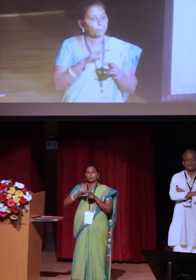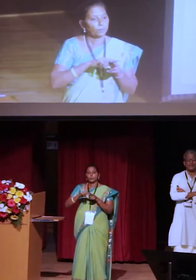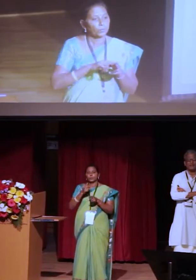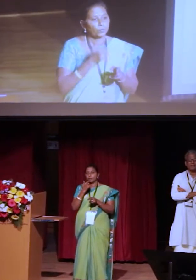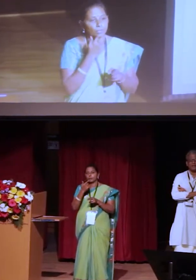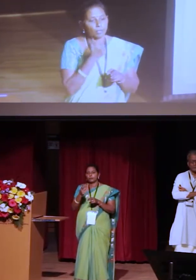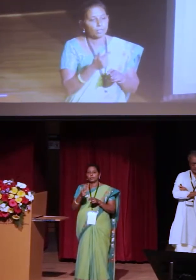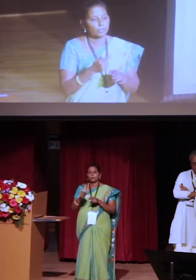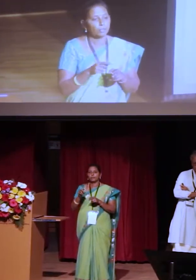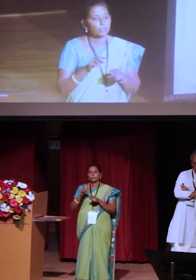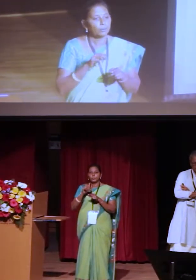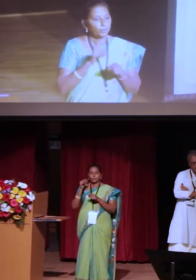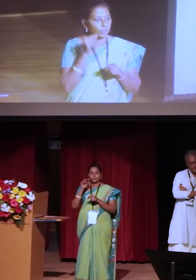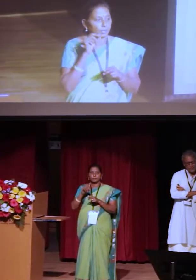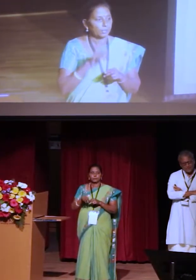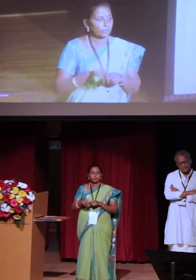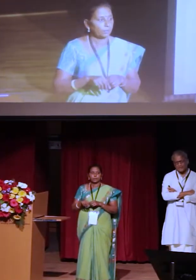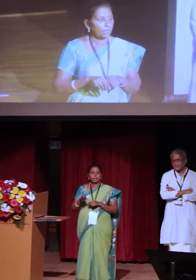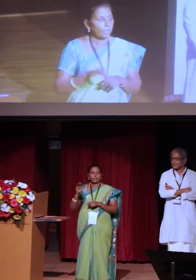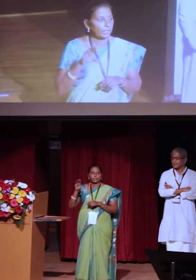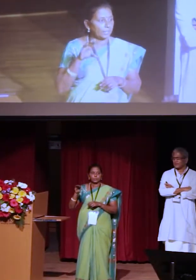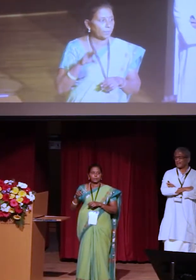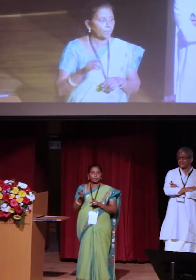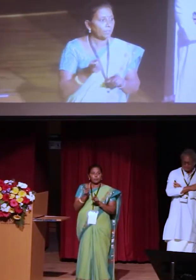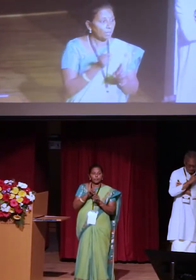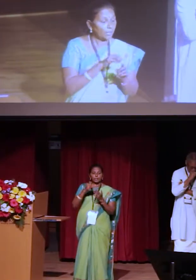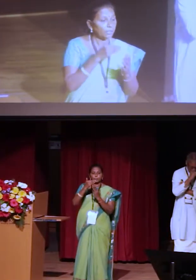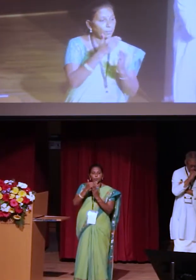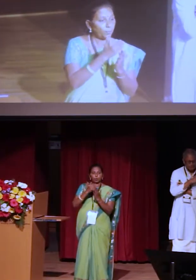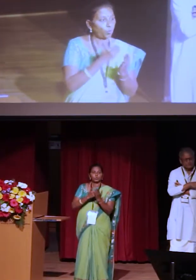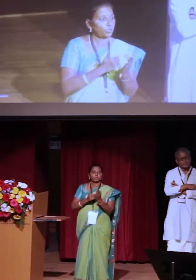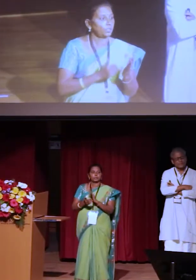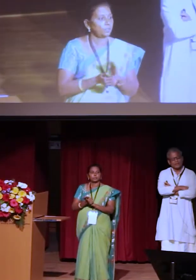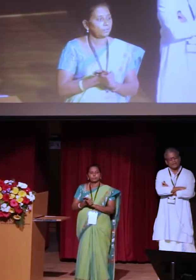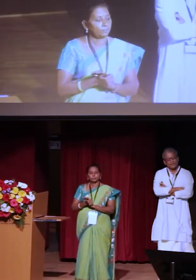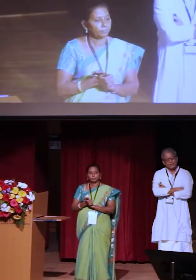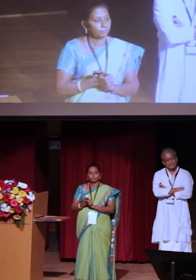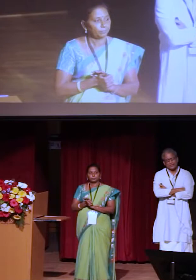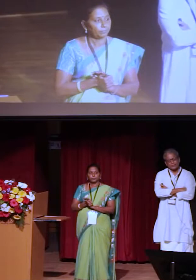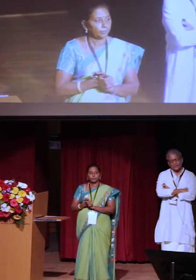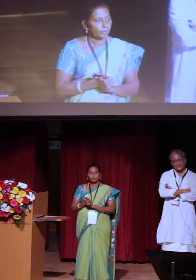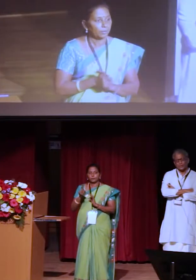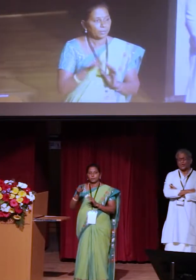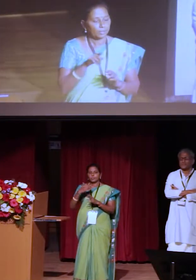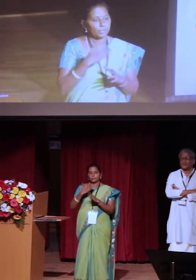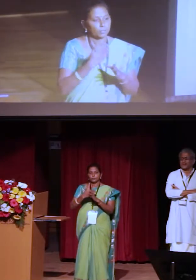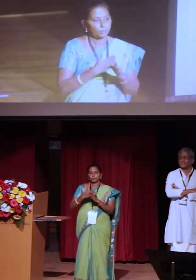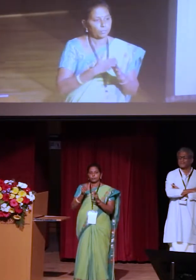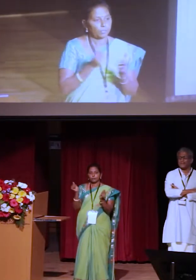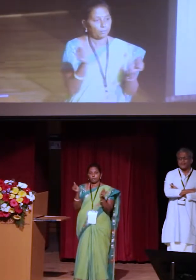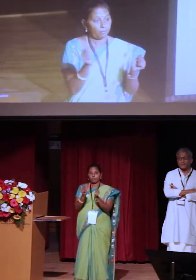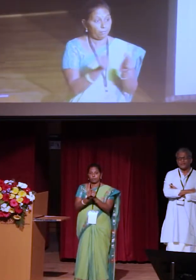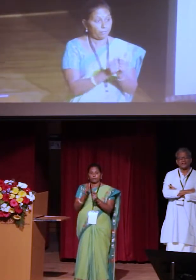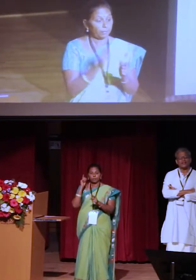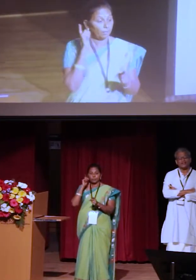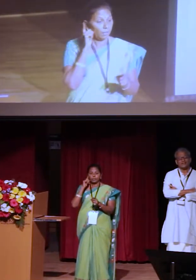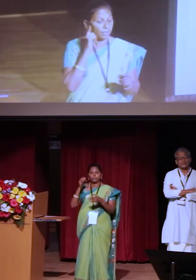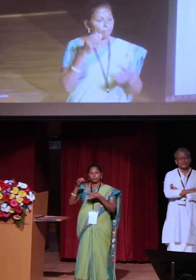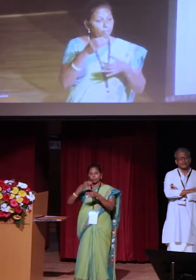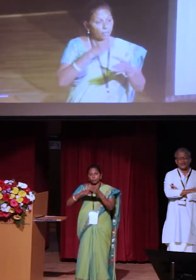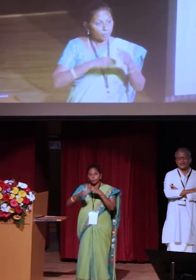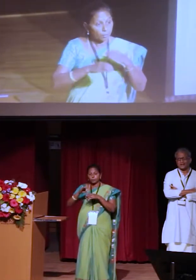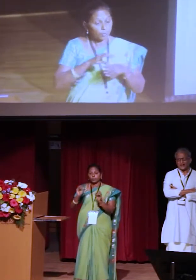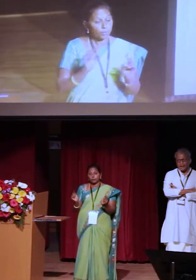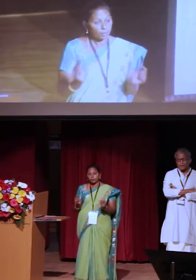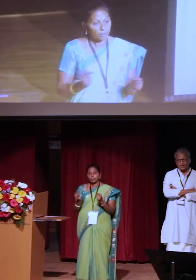call the ludic design for accessibility. There's another project that is working with the deaf community